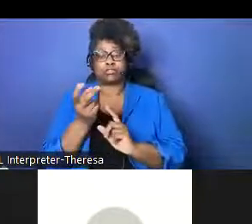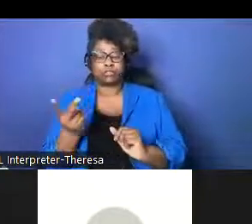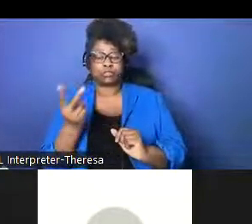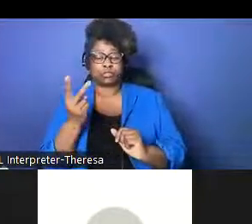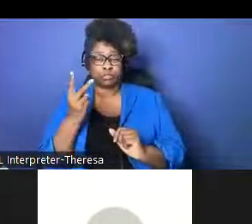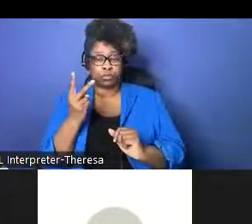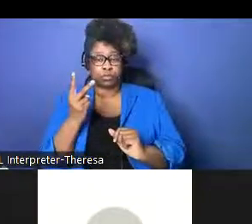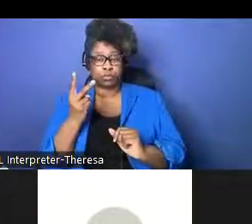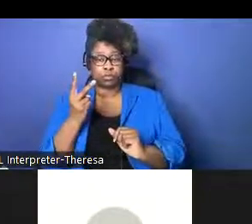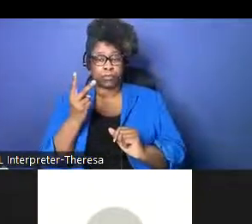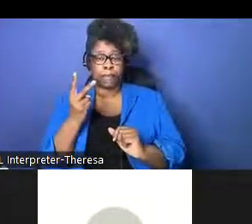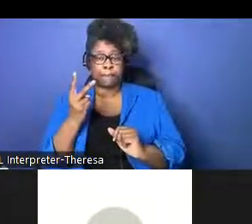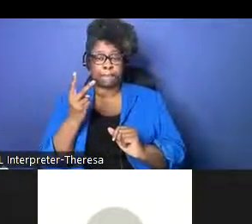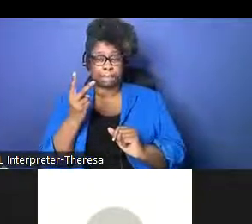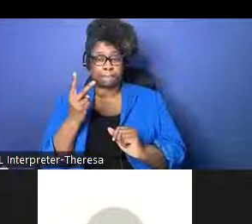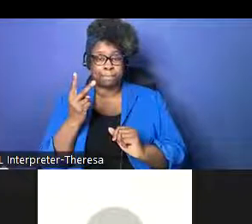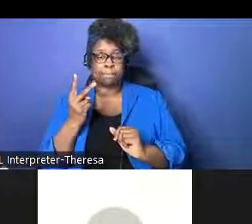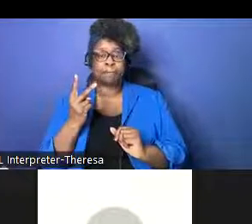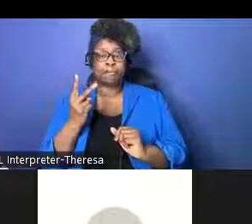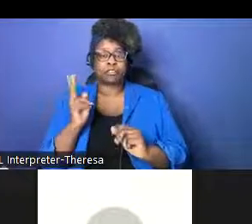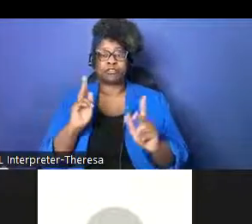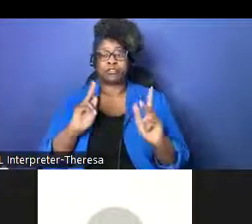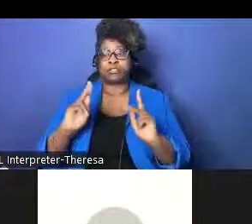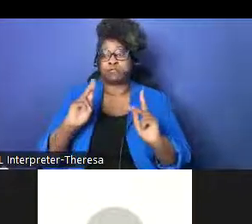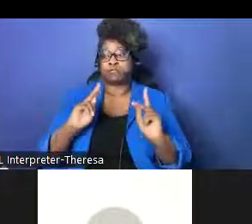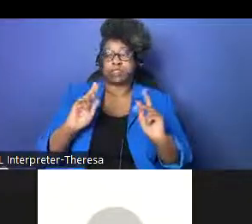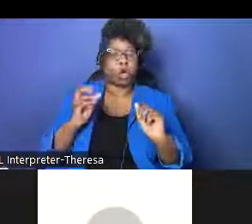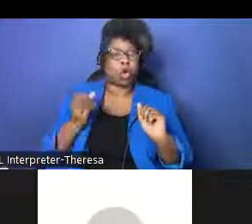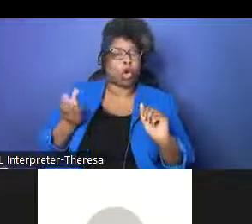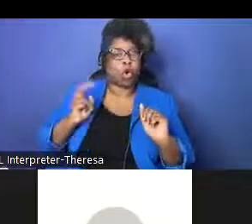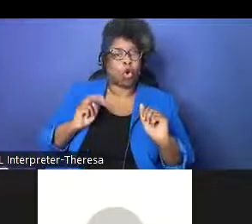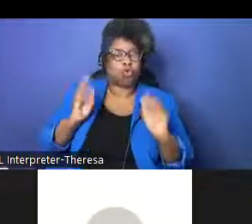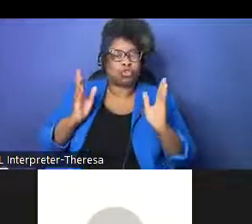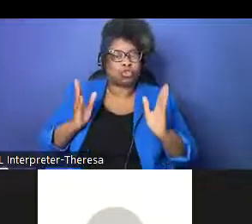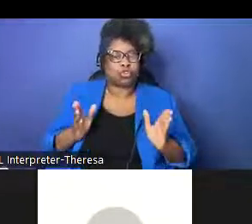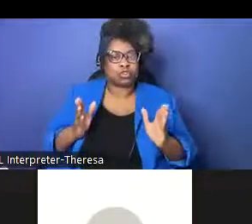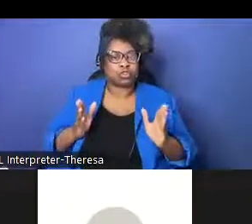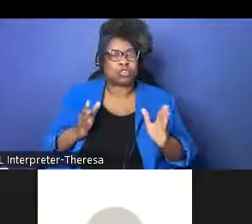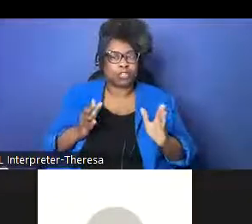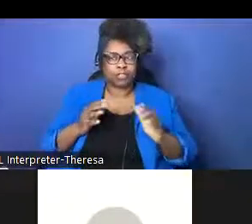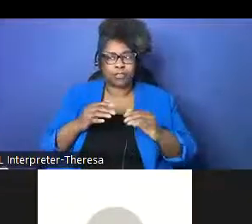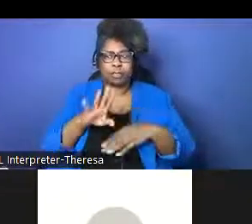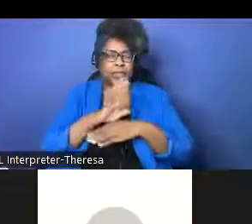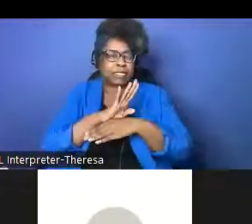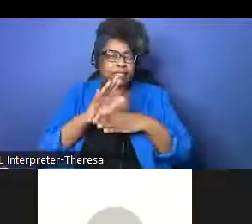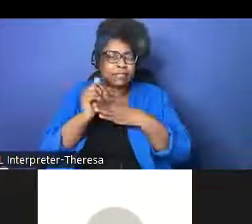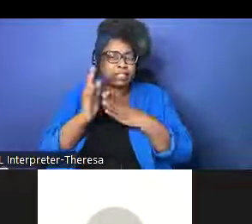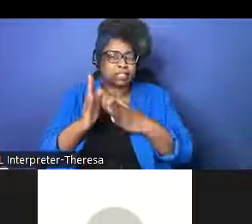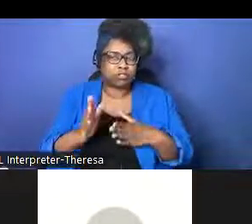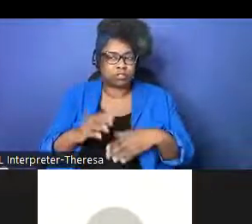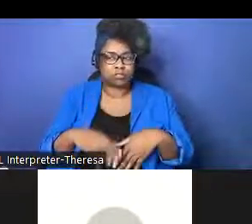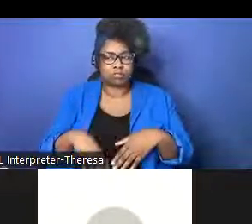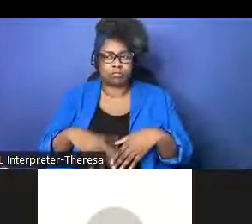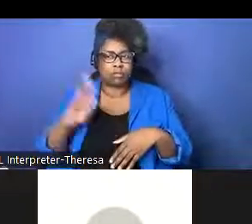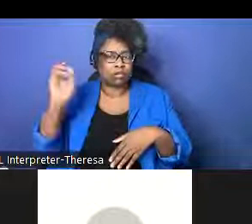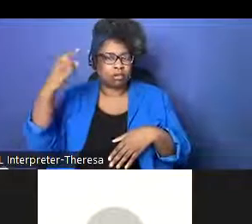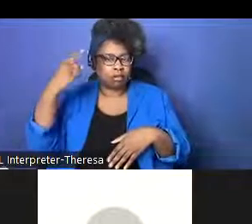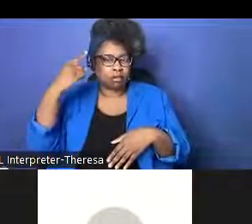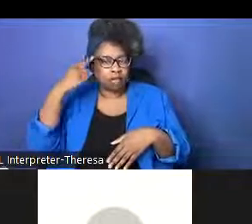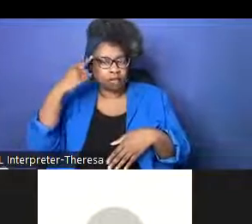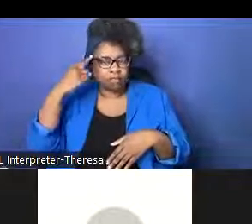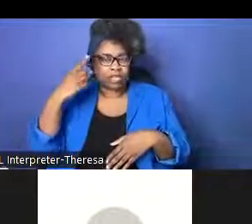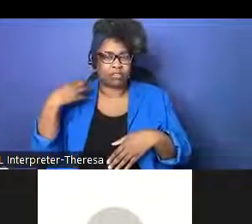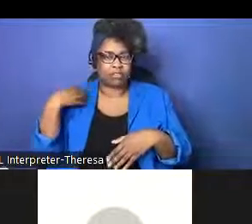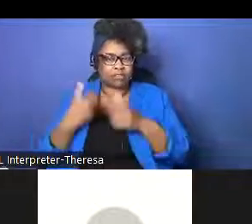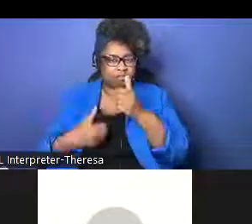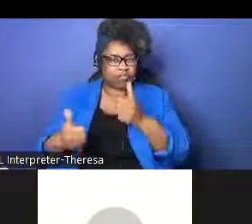would bring property owners together. We would bring local business leaders, government officials together to get everyone